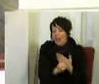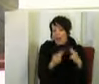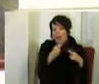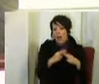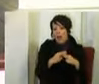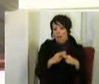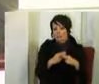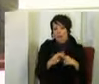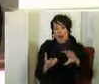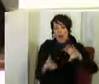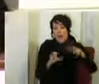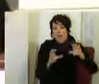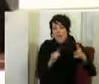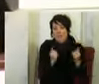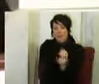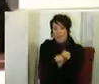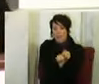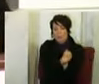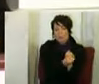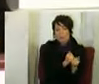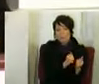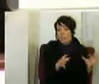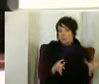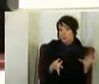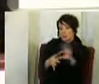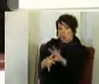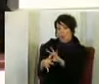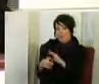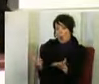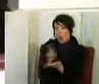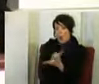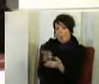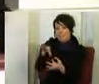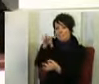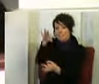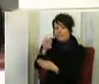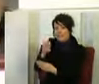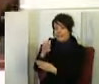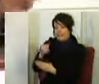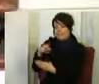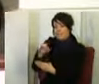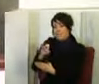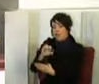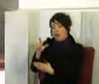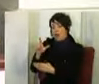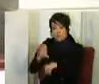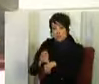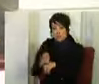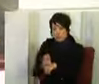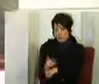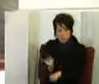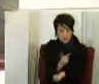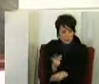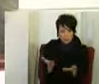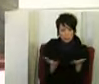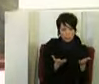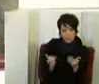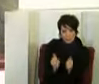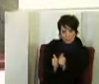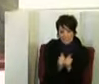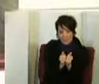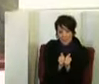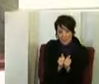with Holy Spirit Episcopal Church here in Hollywood. It's an opportunity for us to be of service again in our community, and on the